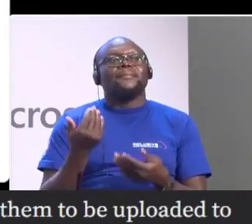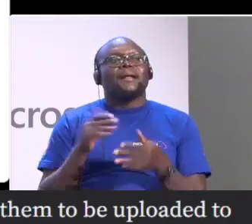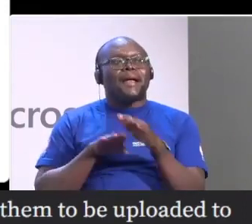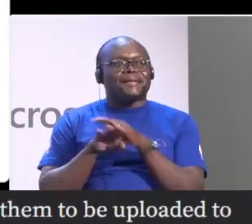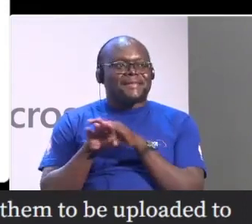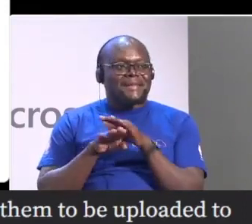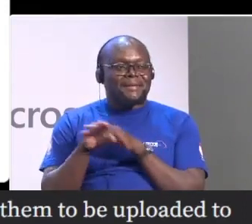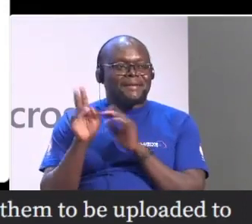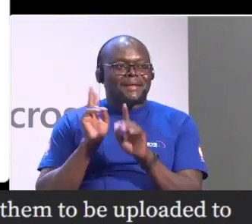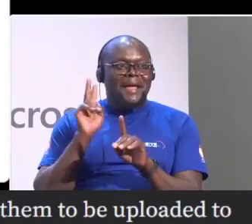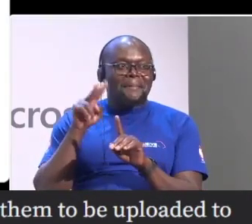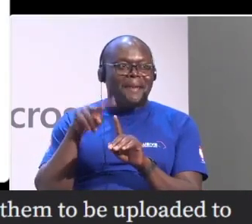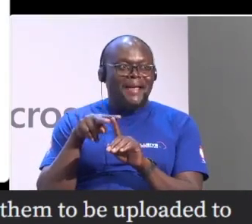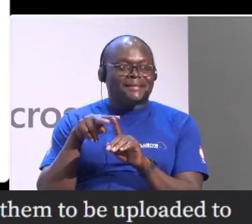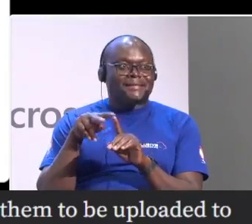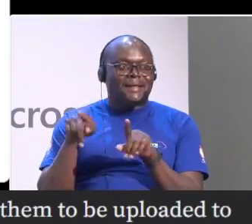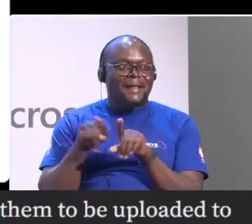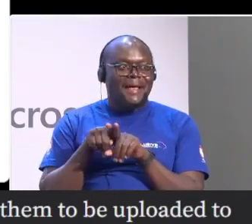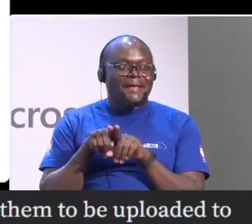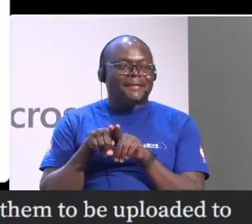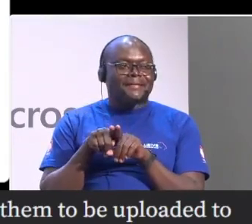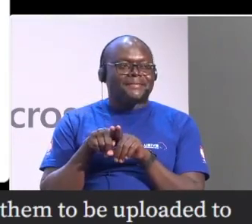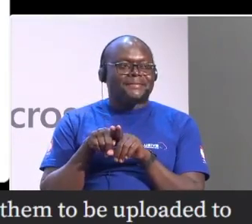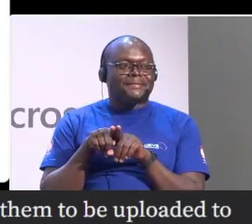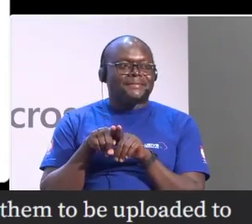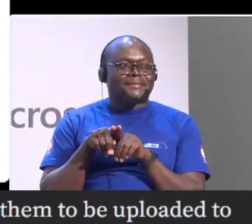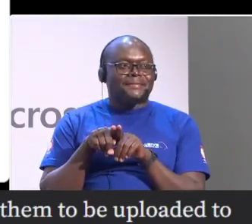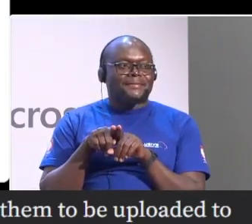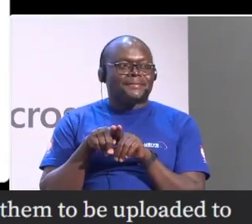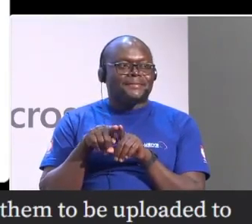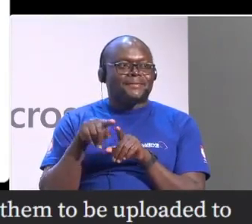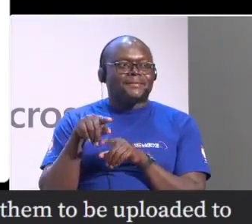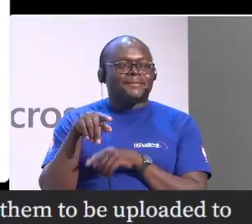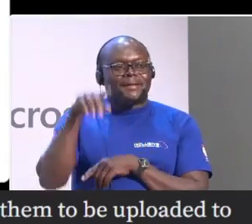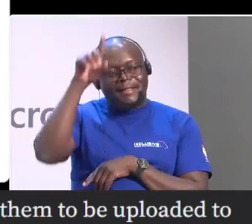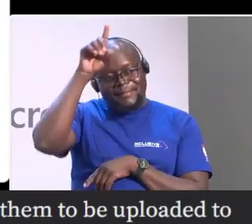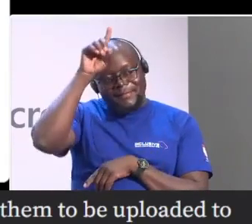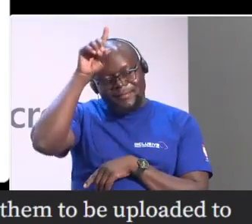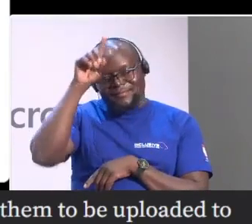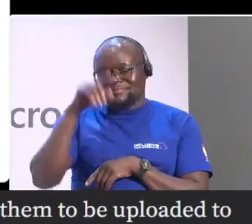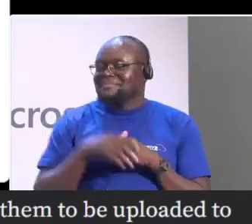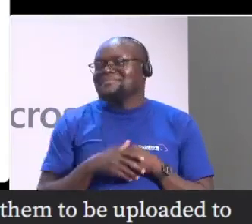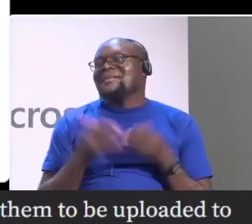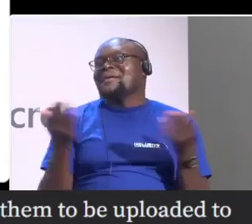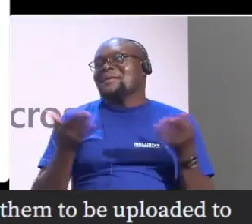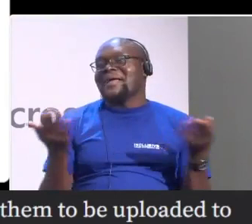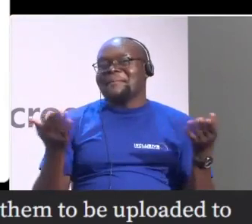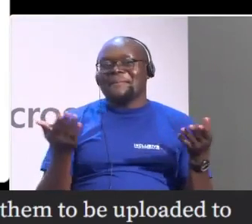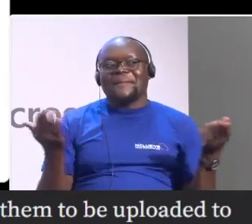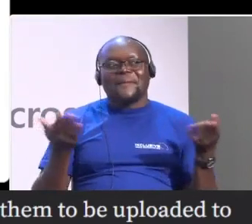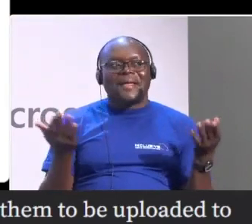accessibility applies, like in the rural area, where